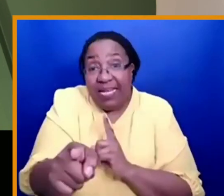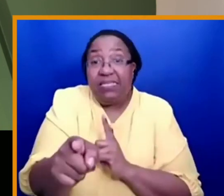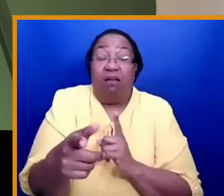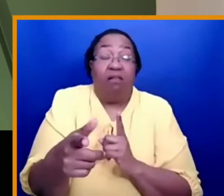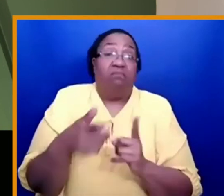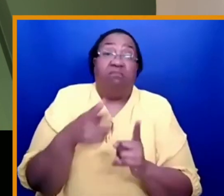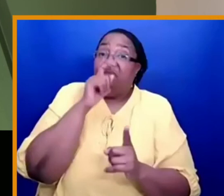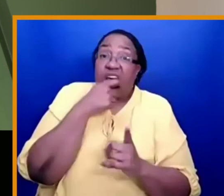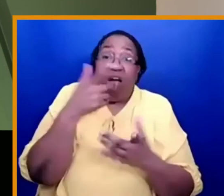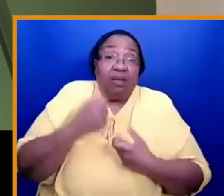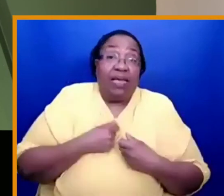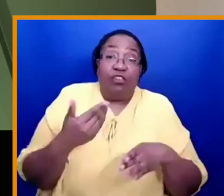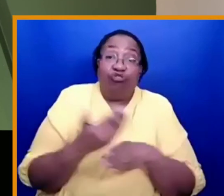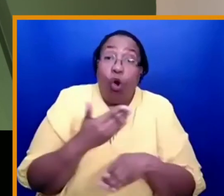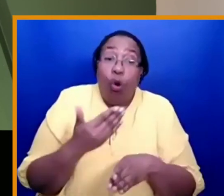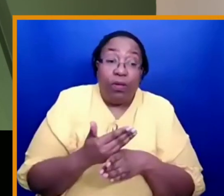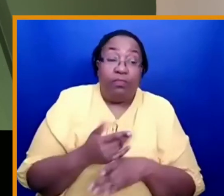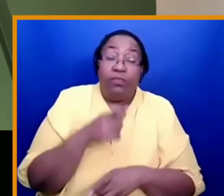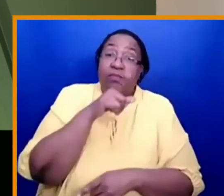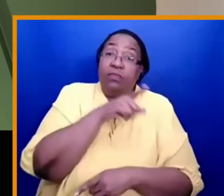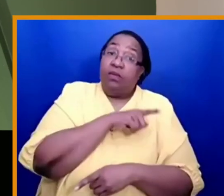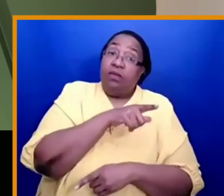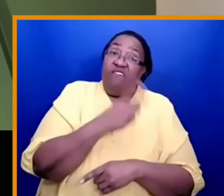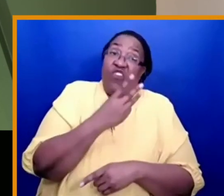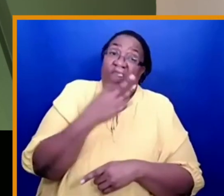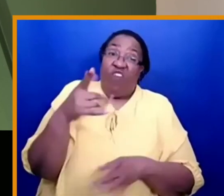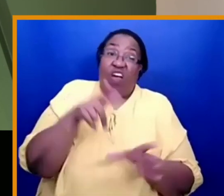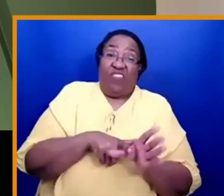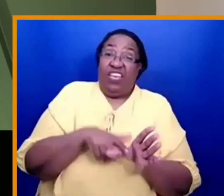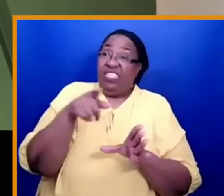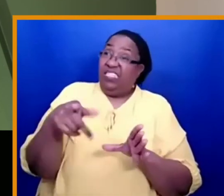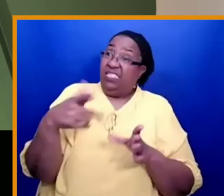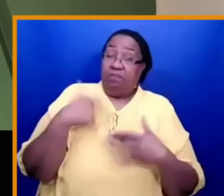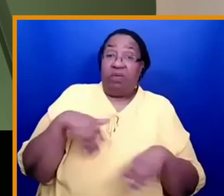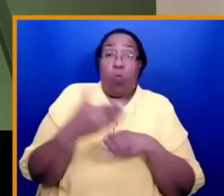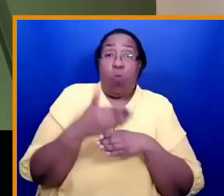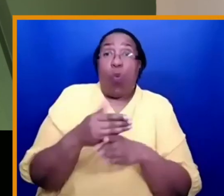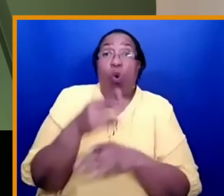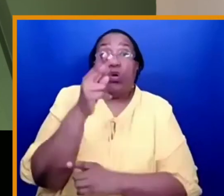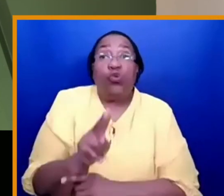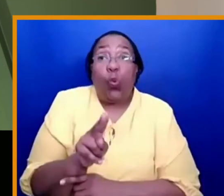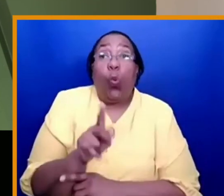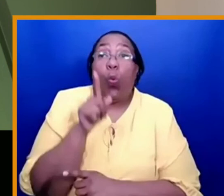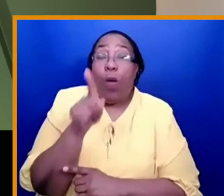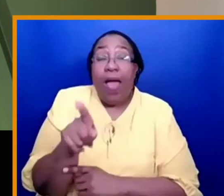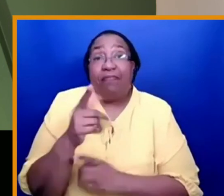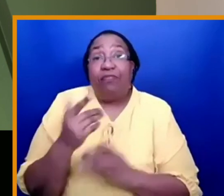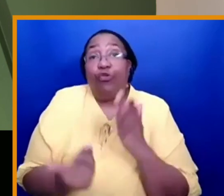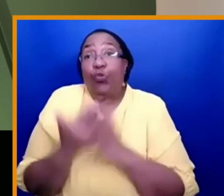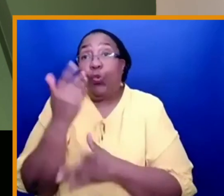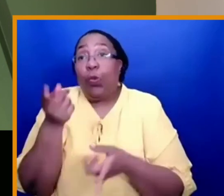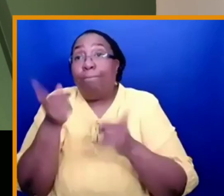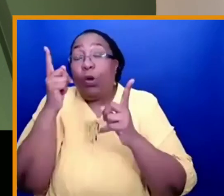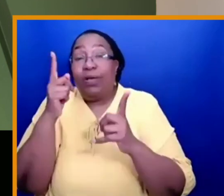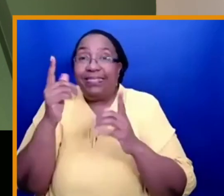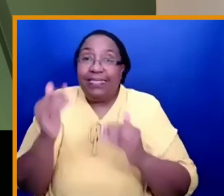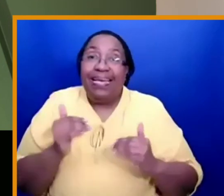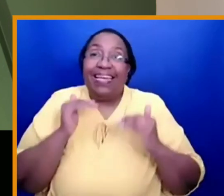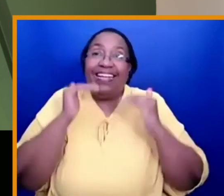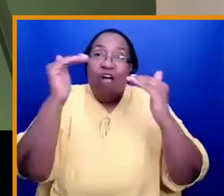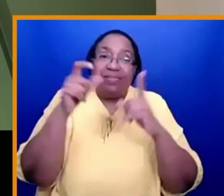at a school because her enhanced check showed a conviction for grievous bodily harm, and her new employers thought that this was made her too much of a